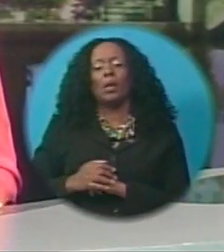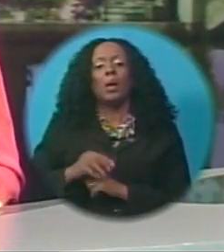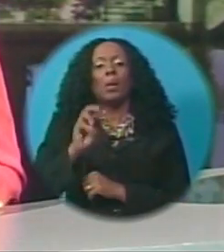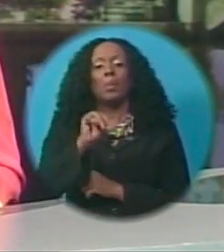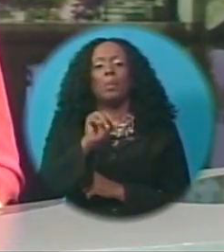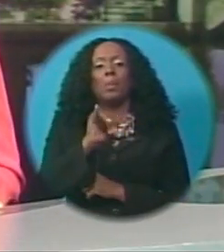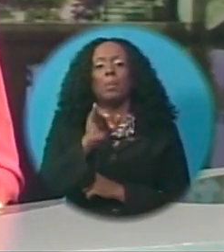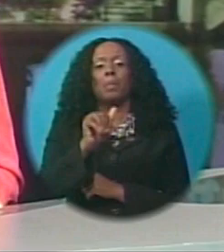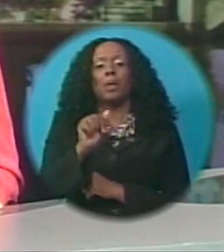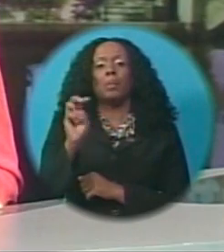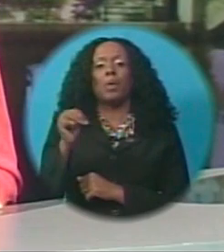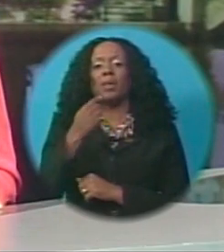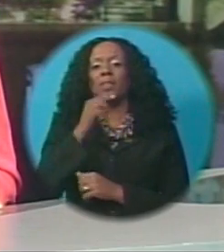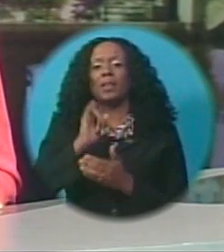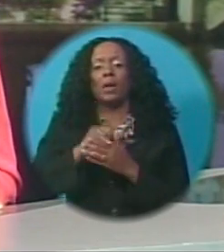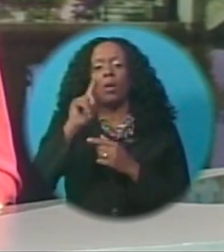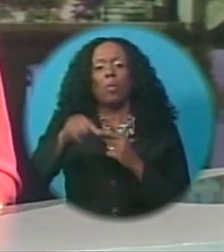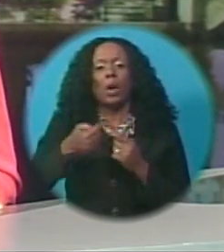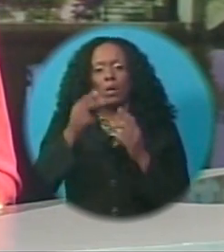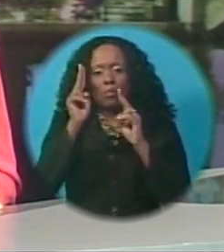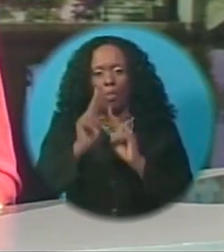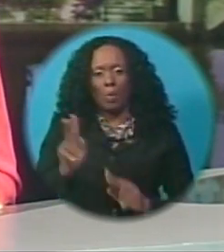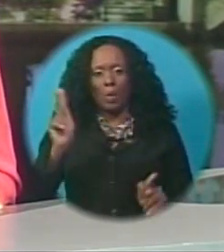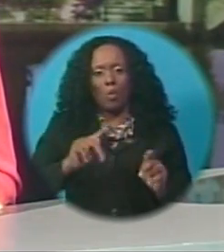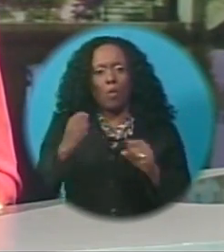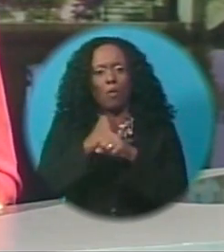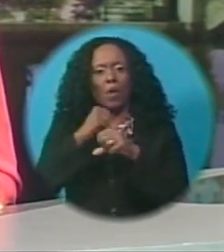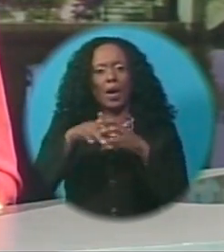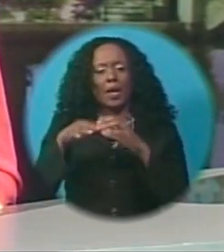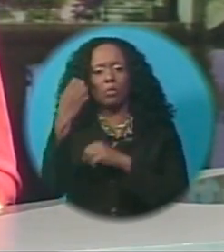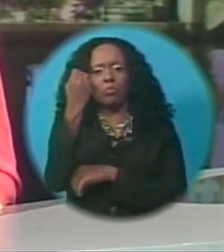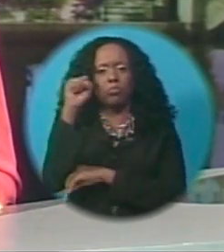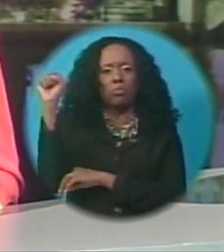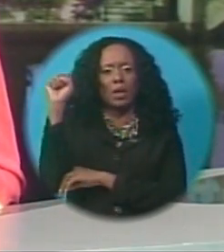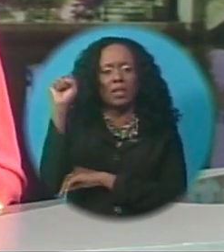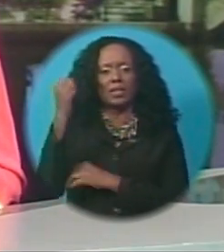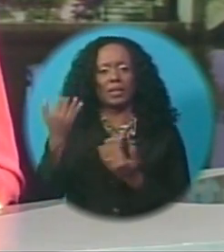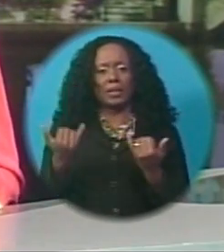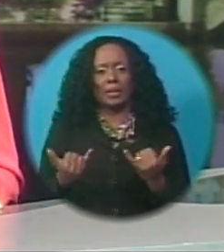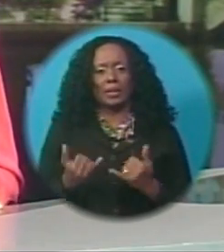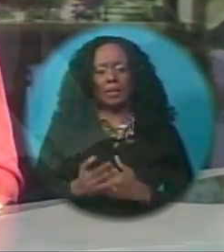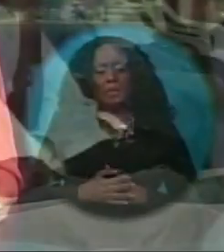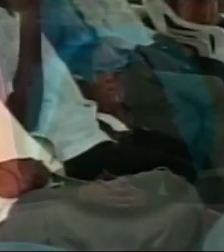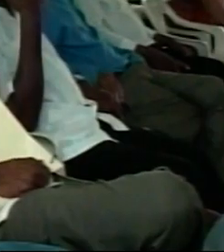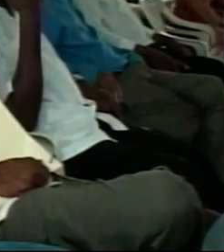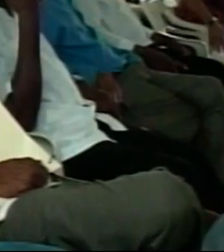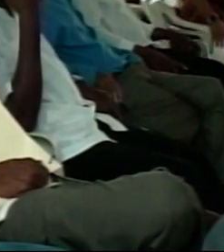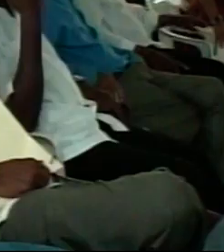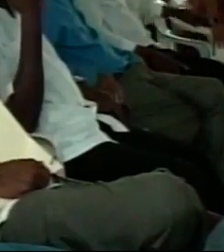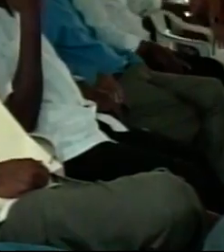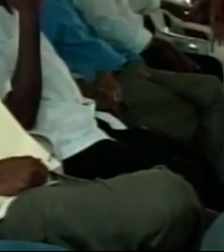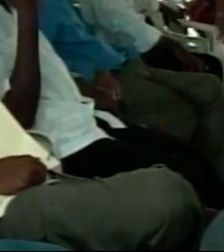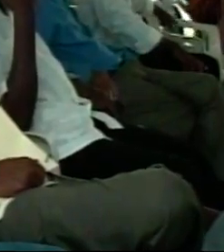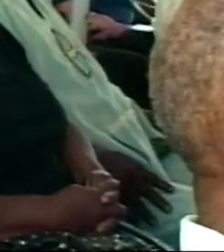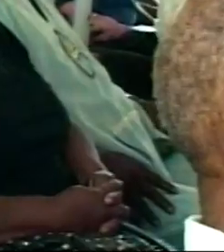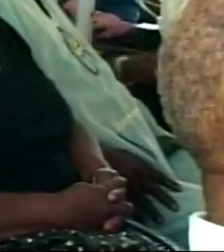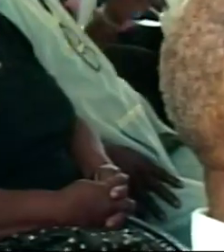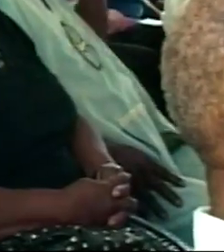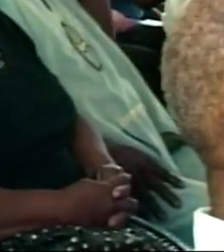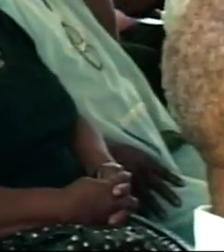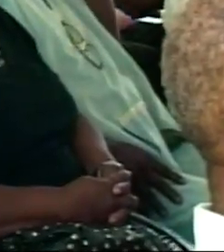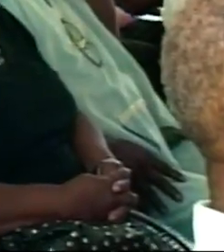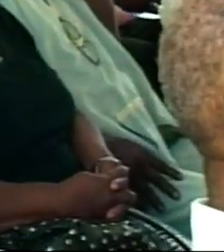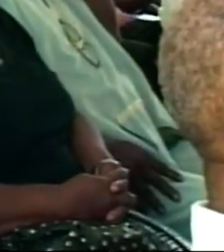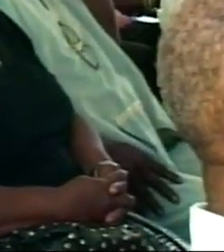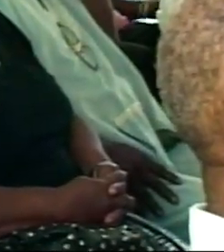ceremony to mark the day of national significance for those who fought in the riots. A moderate crowd came out to Golden Square in the city, which